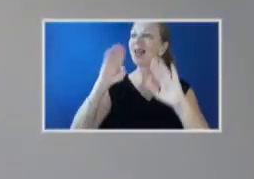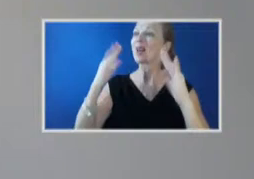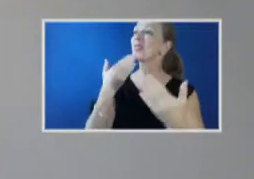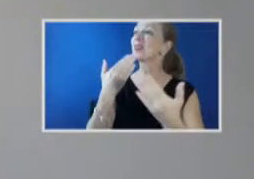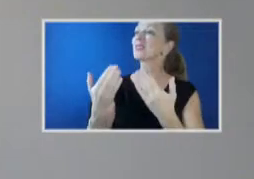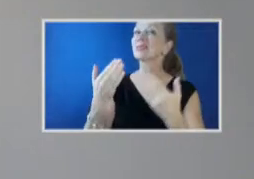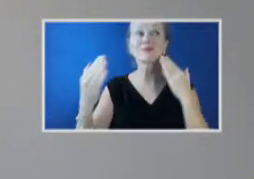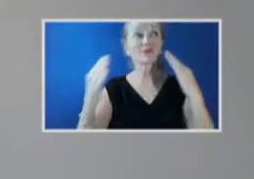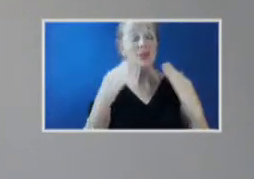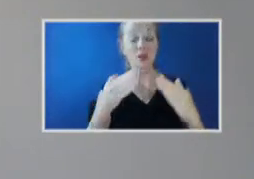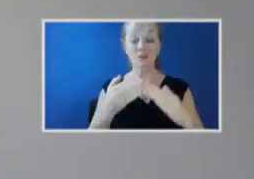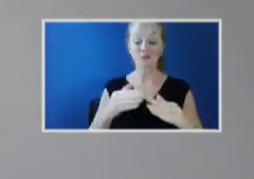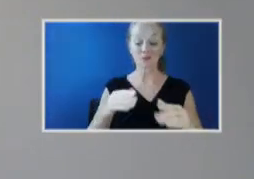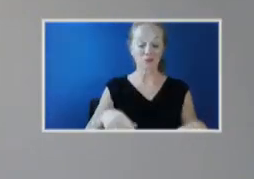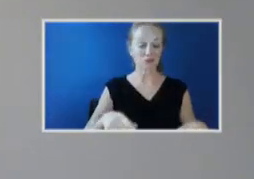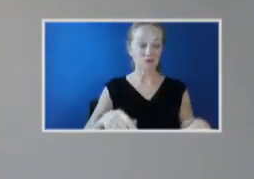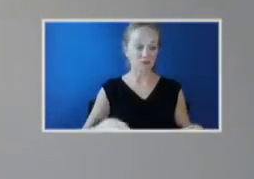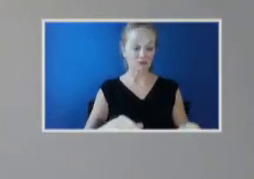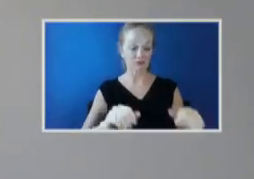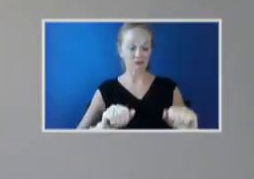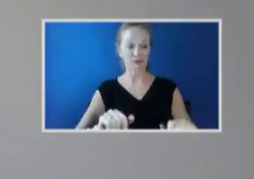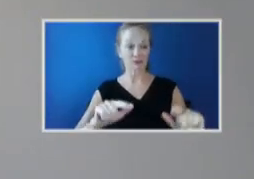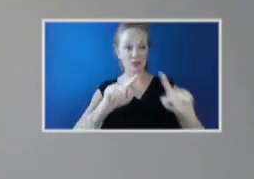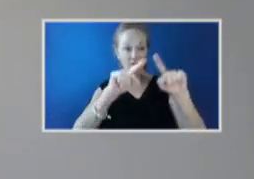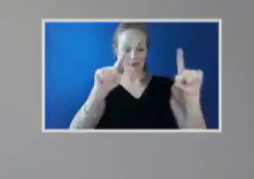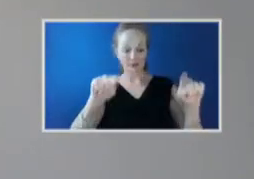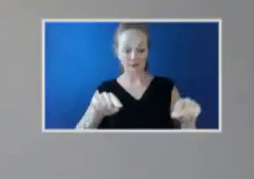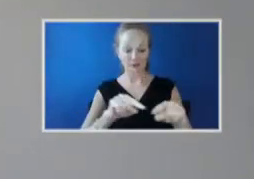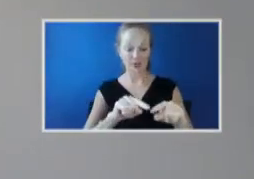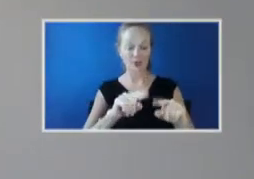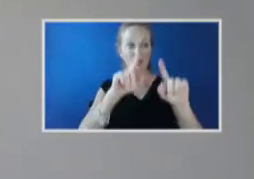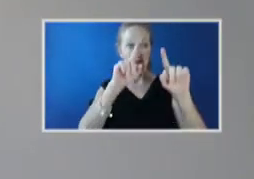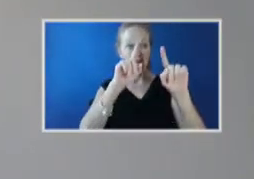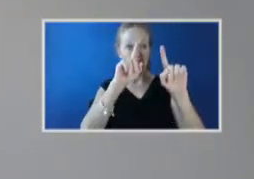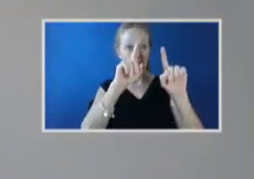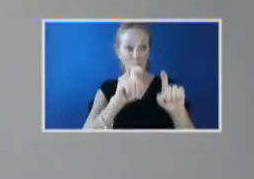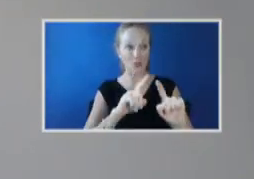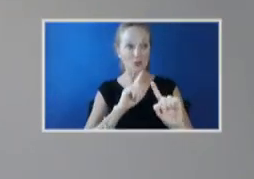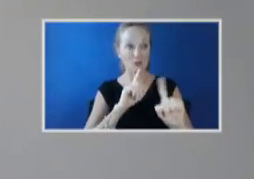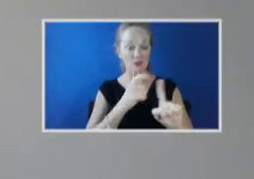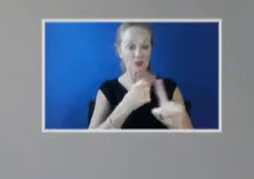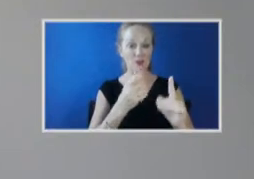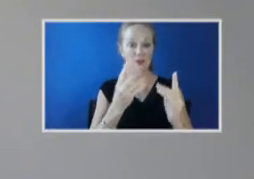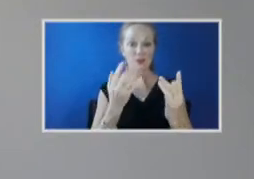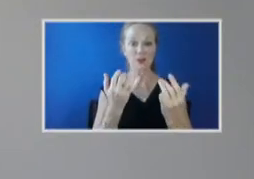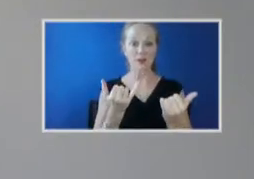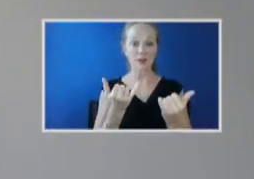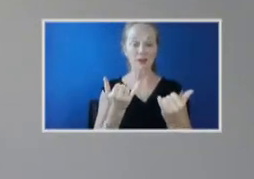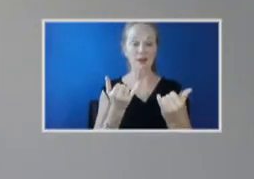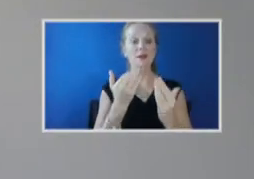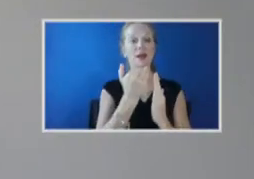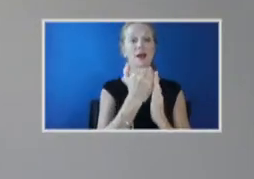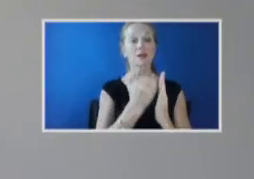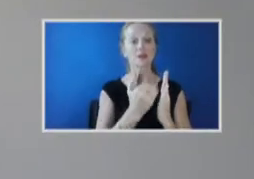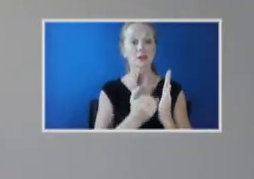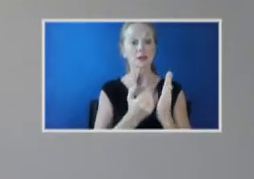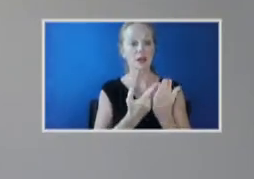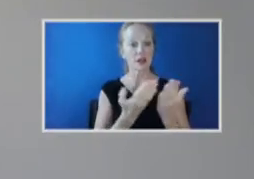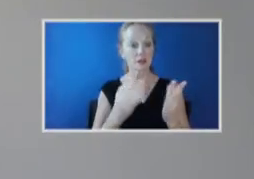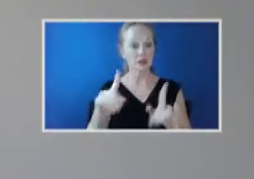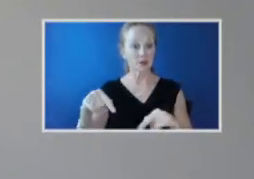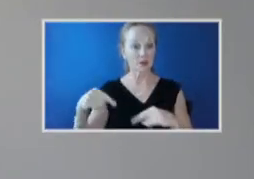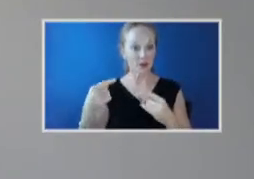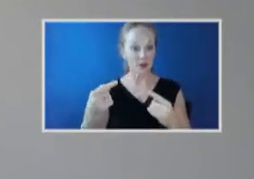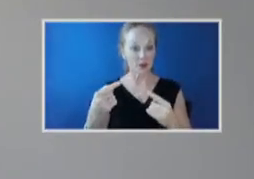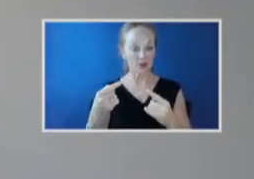should have on your seats the questions and answers from today's agenda items so far, and I